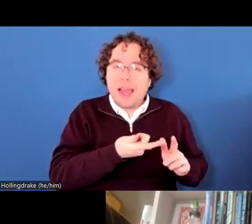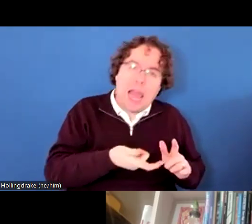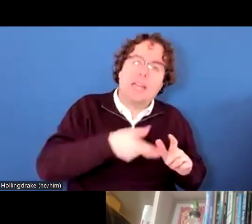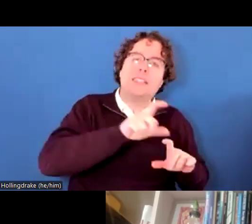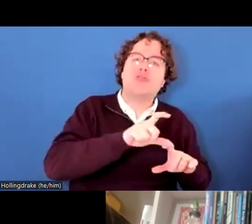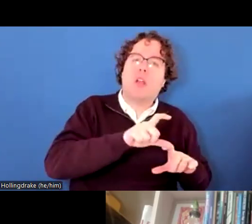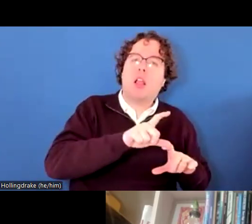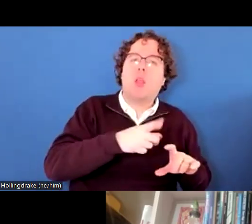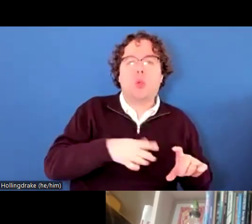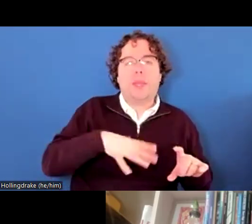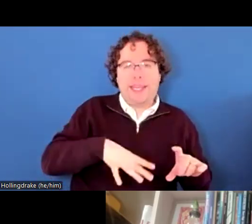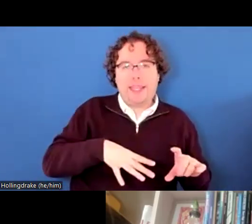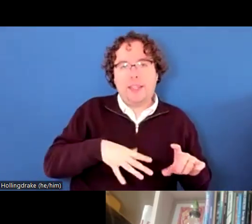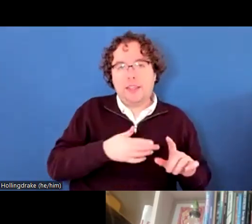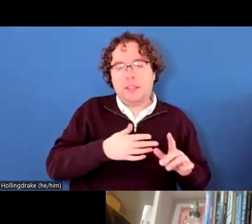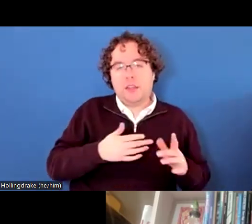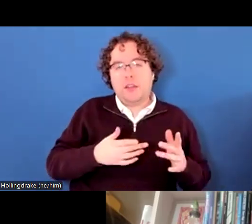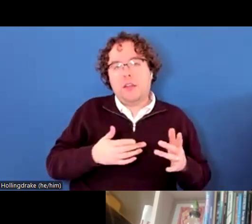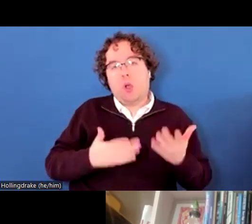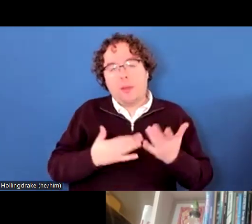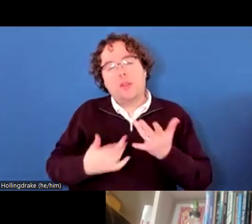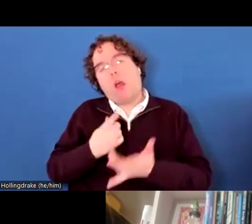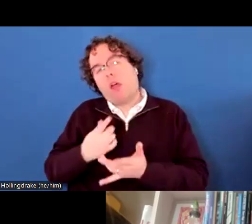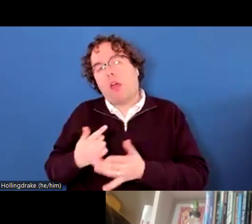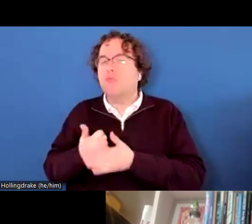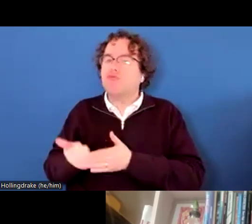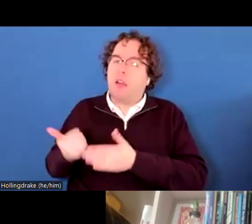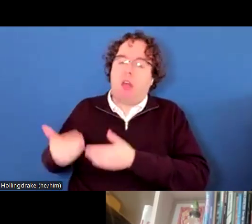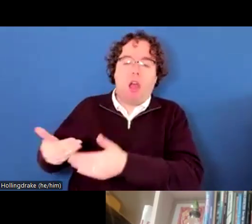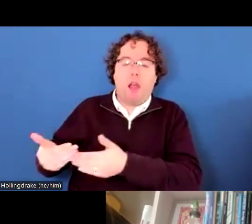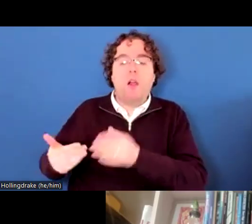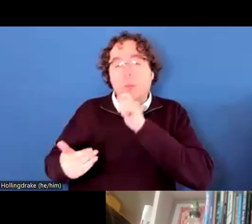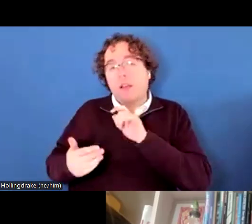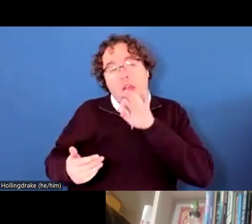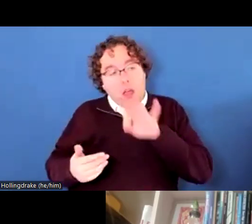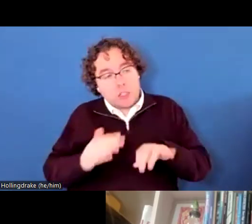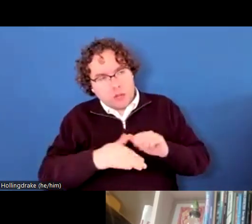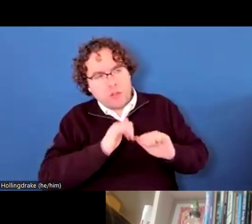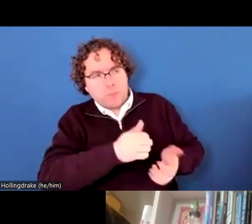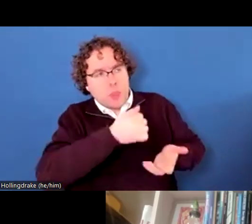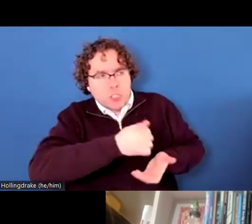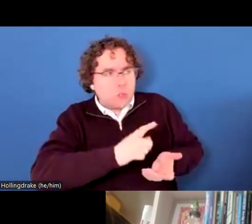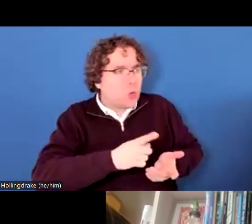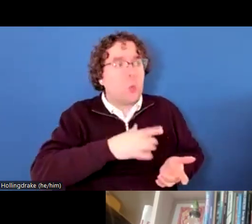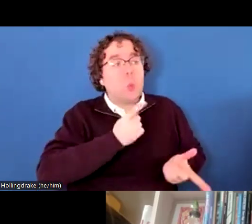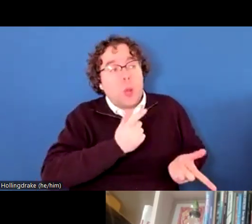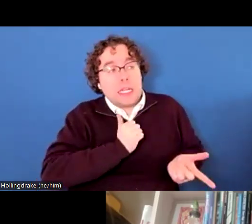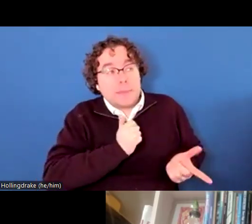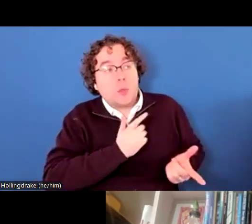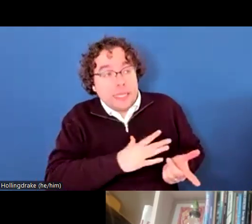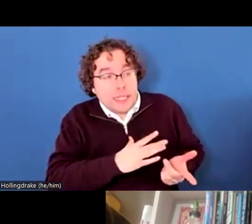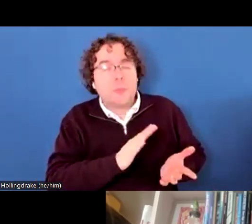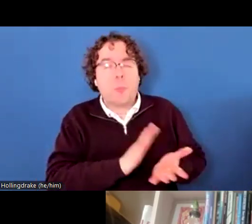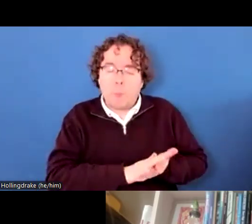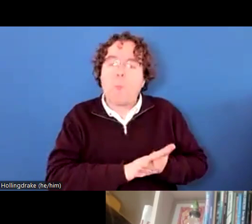to undertake the fellowship. And we'll ask you about how, what the budget is for that and what you're likely to need. Some other kinds